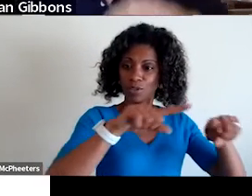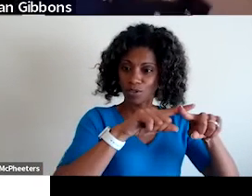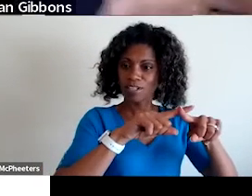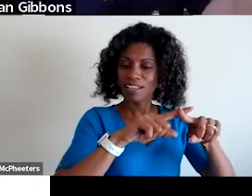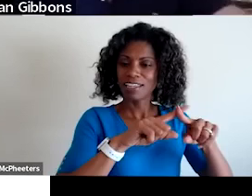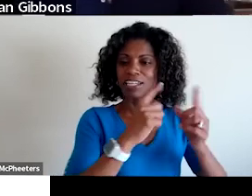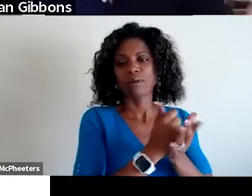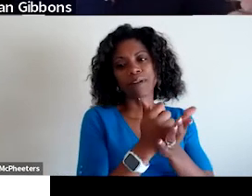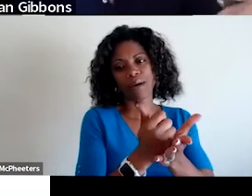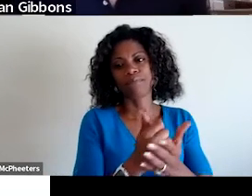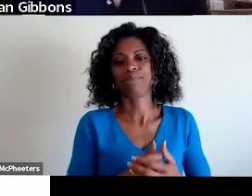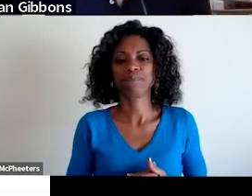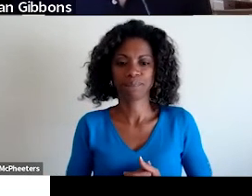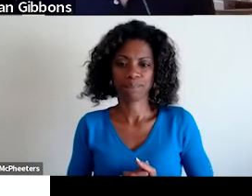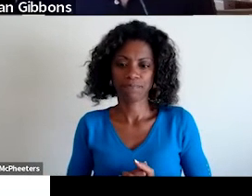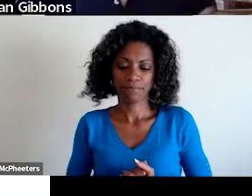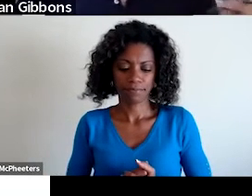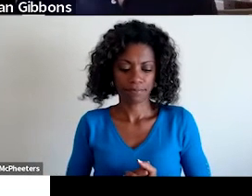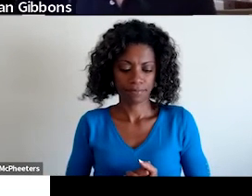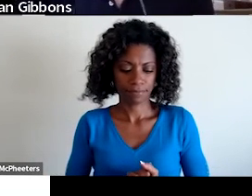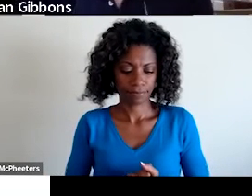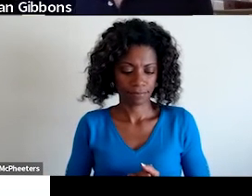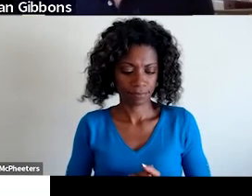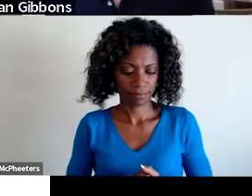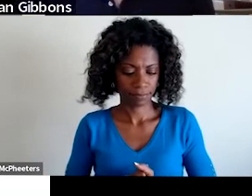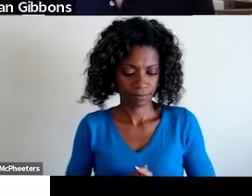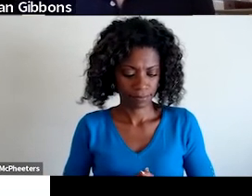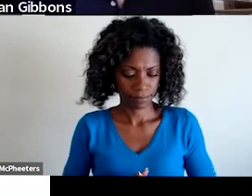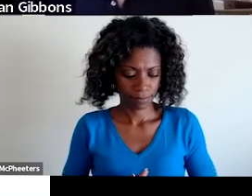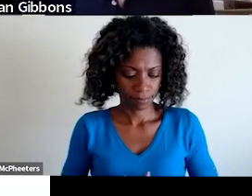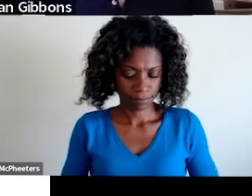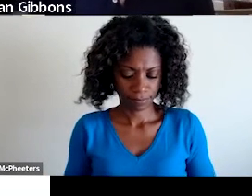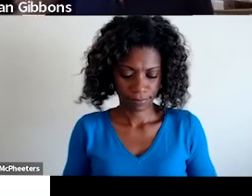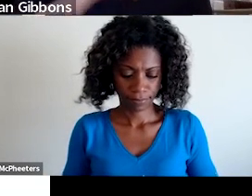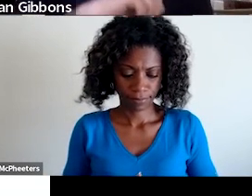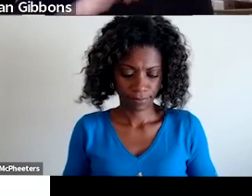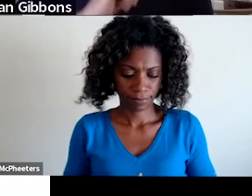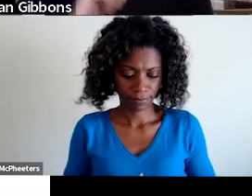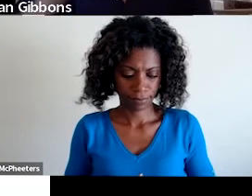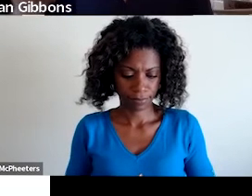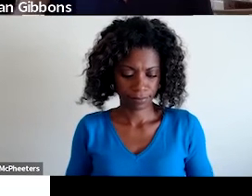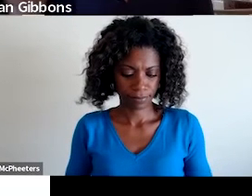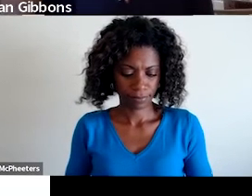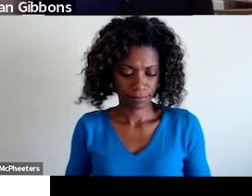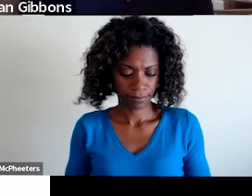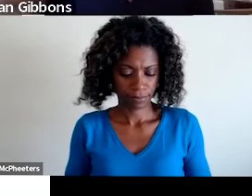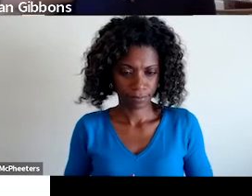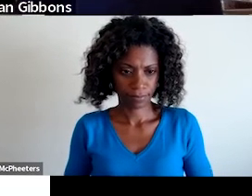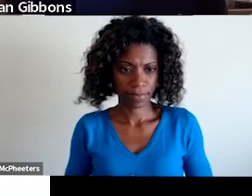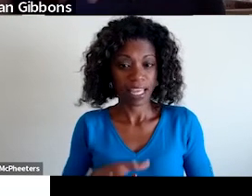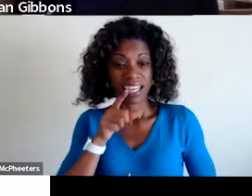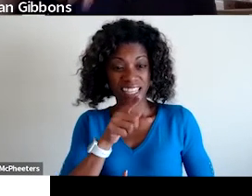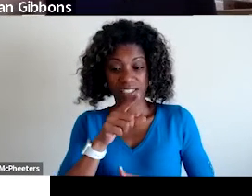direction. If you would, Kareem, take us forward. The other thing we've been doing, which we're real proud of, is locals. And this is groups of folks in the